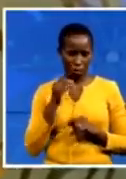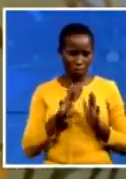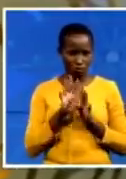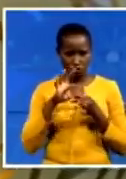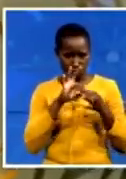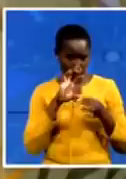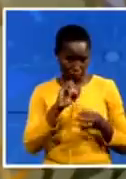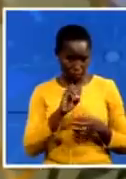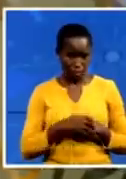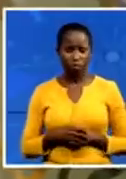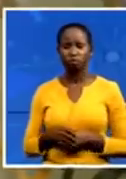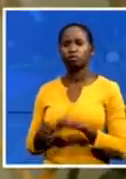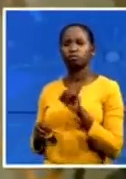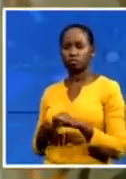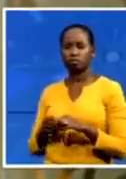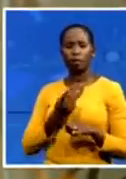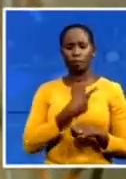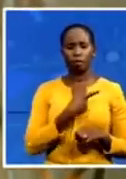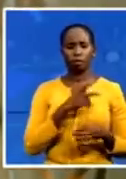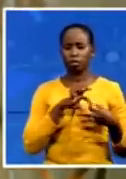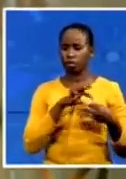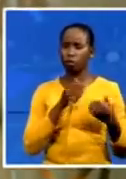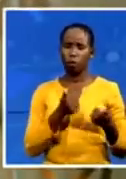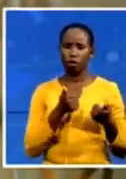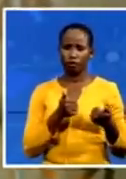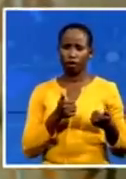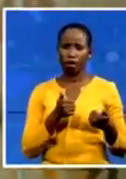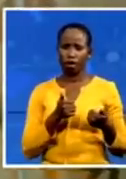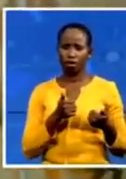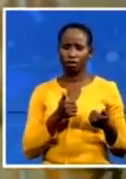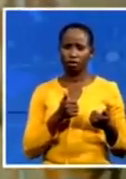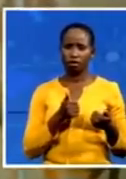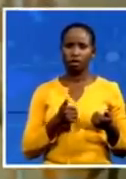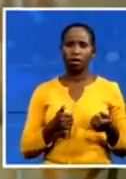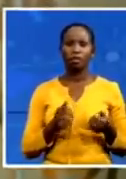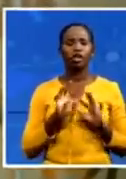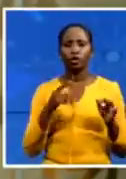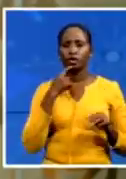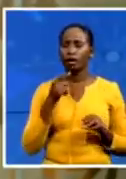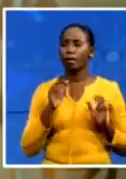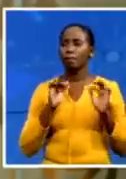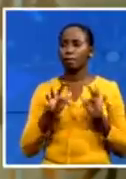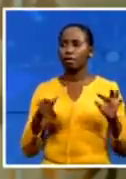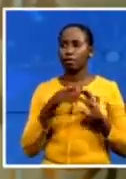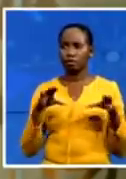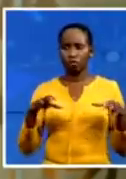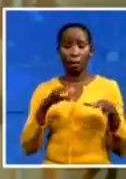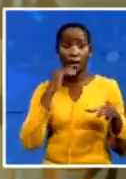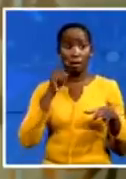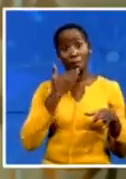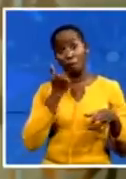no tensions between us. But that's not to say that people in every organization are meant to be best friends, and I think I've been very clear about that as